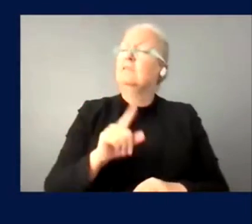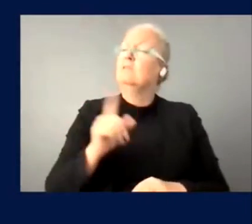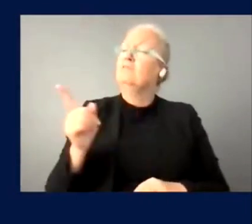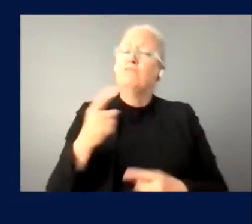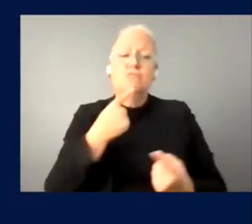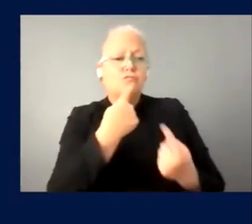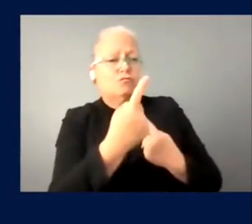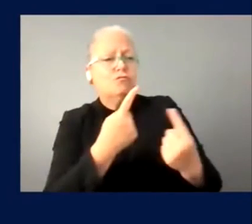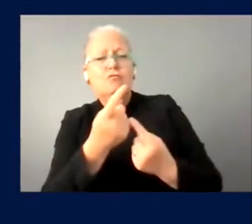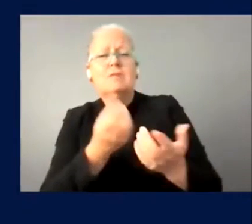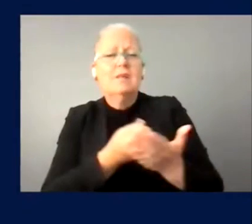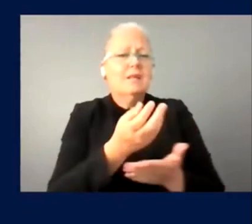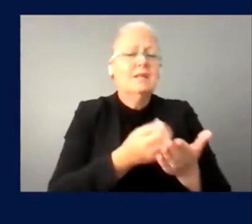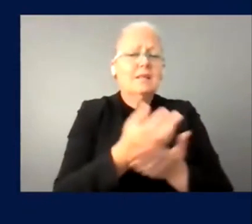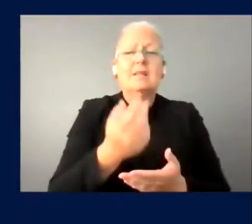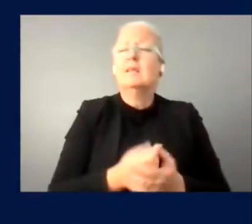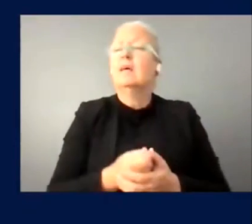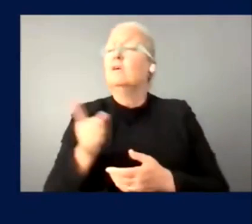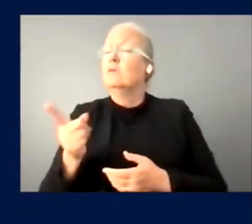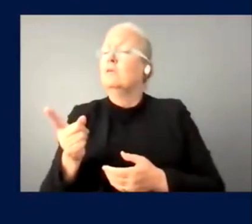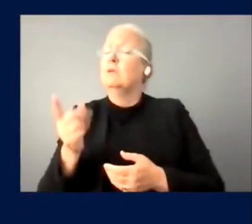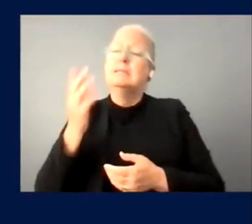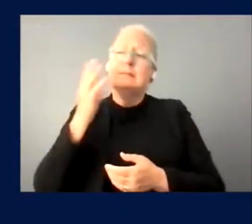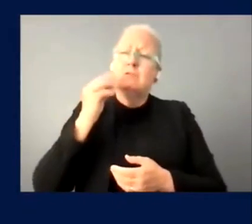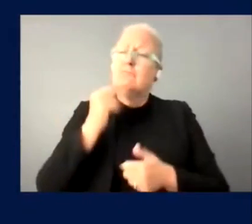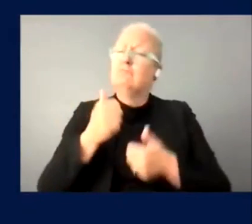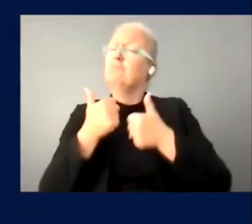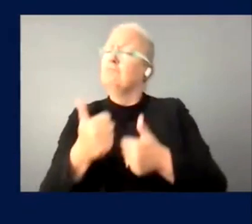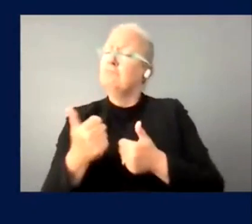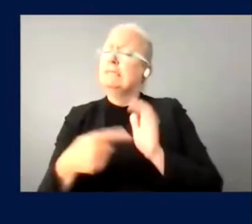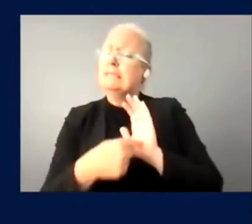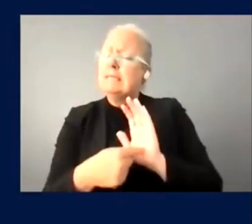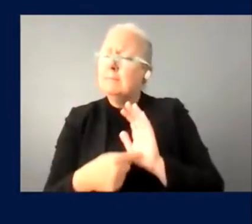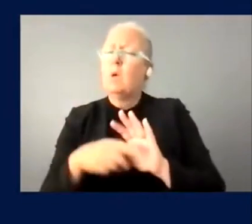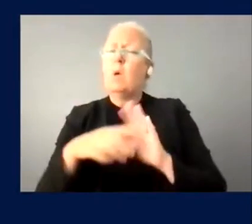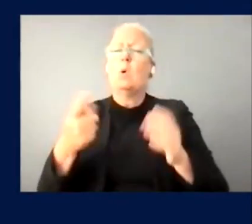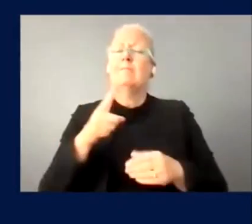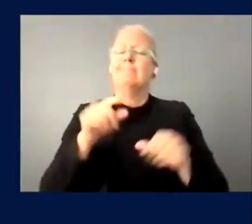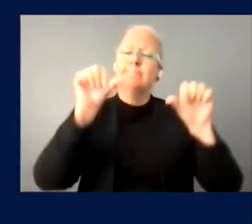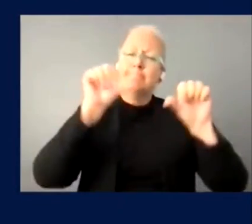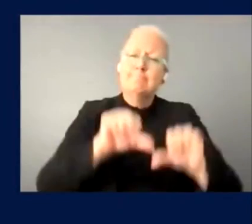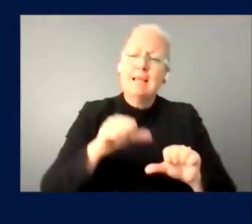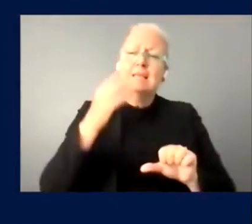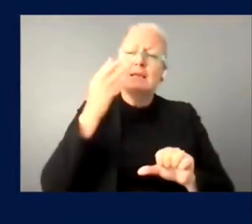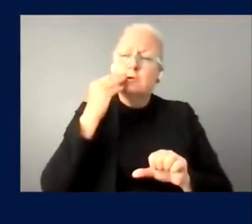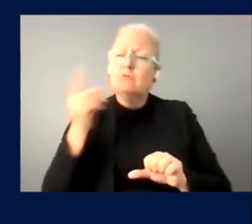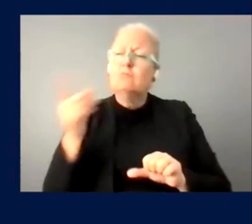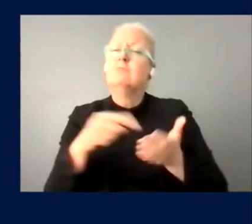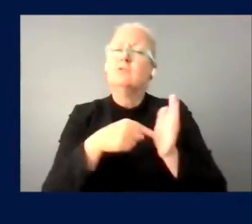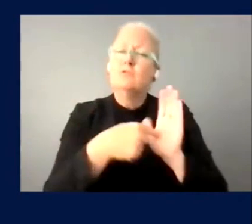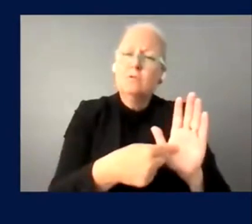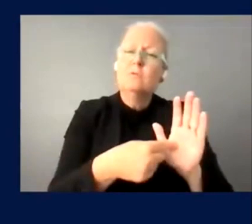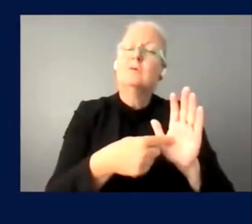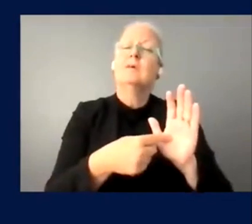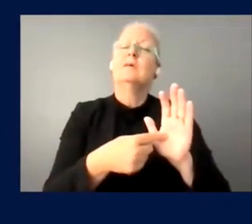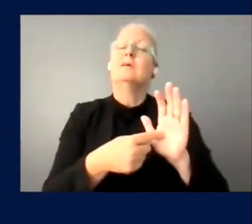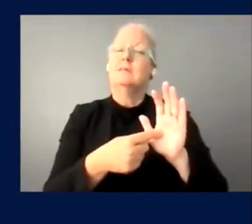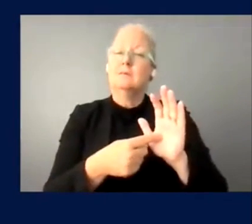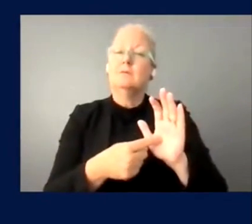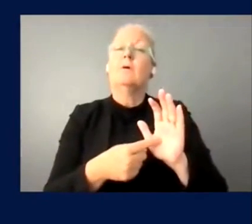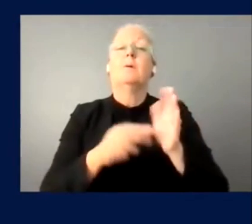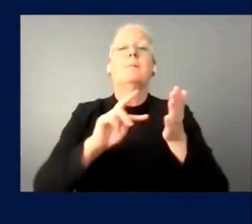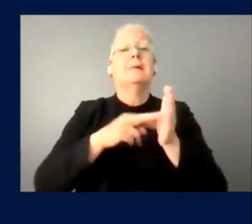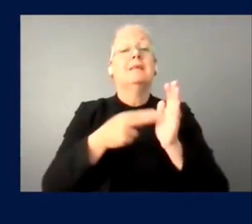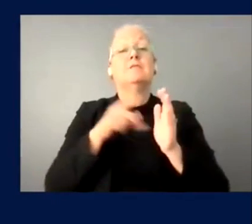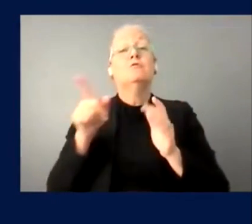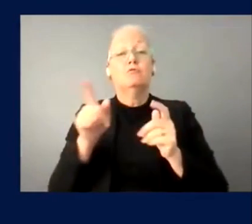with stewards, and what kind of things stewards could do to actually improve their experience, so that you're tailoring your stewards'